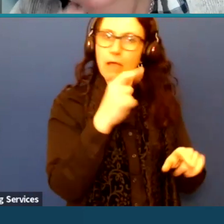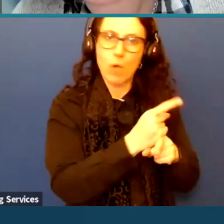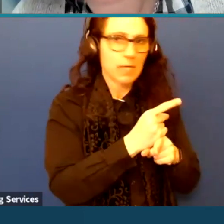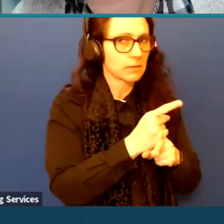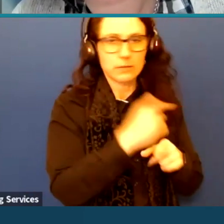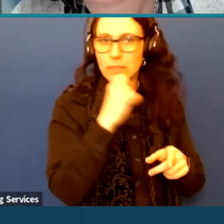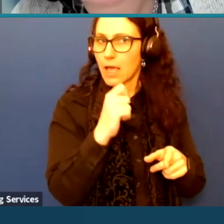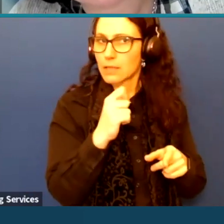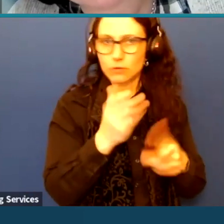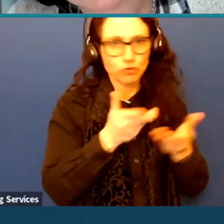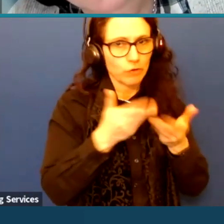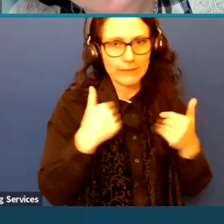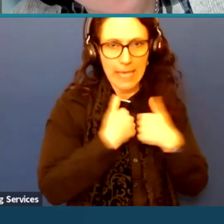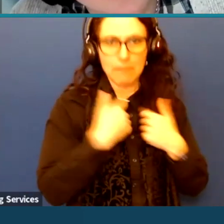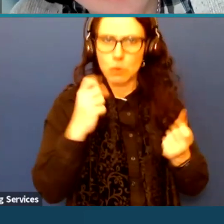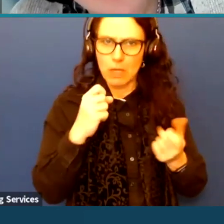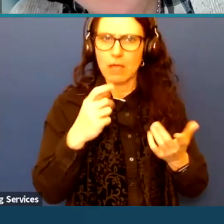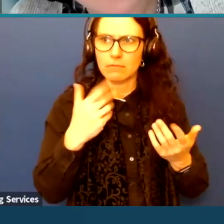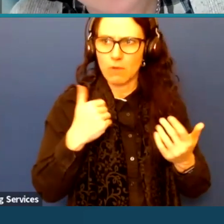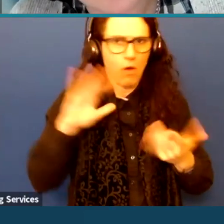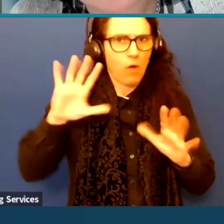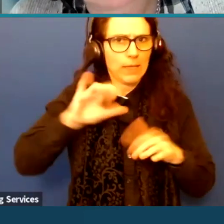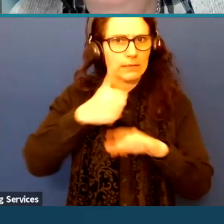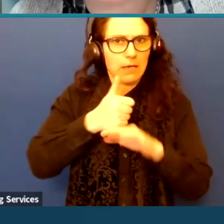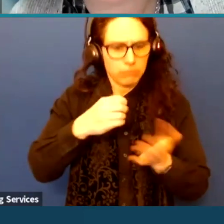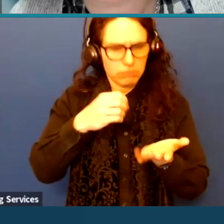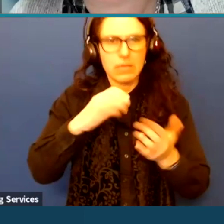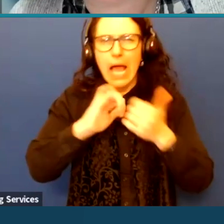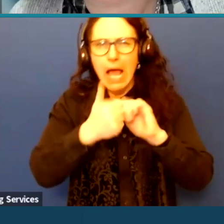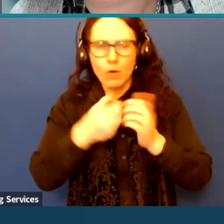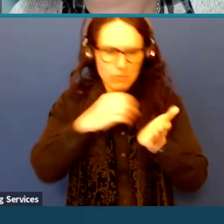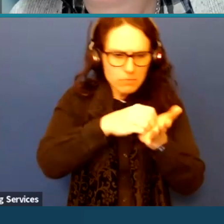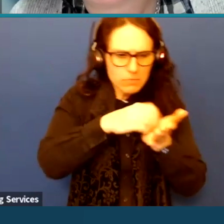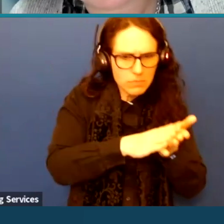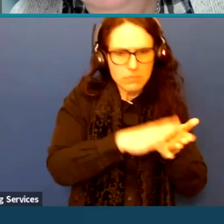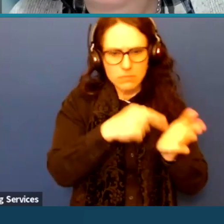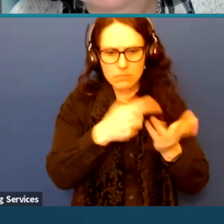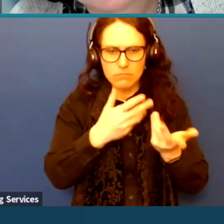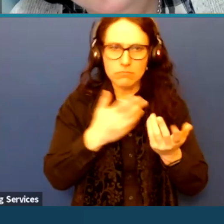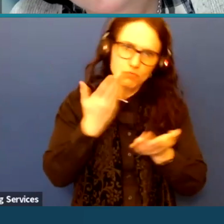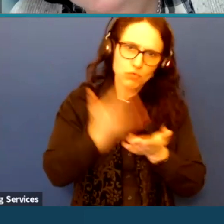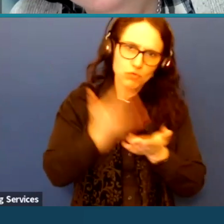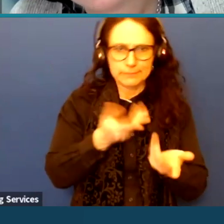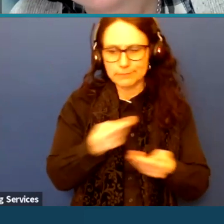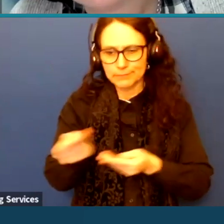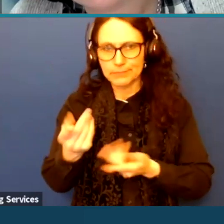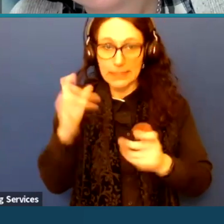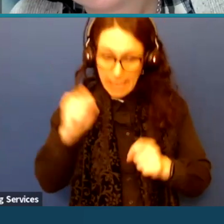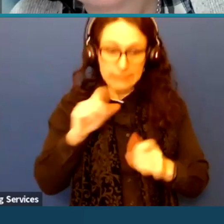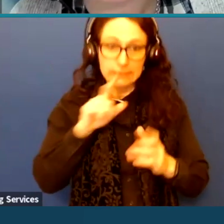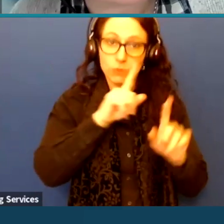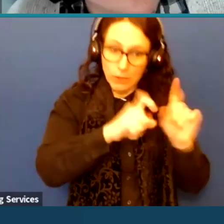documenting. That can help in case of a complaint that's filed. So you have on record, yes, we asked the 2 questions. This is what they told us the animal was trained to